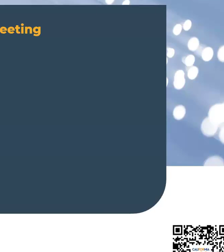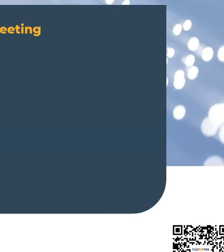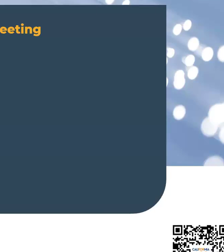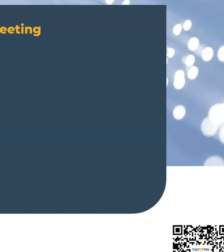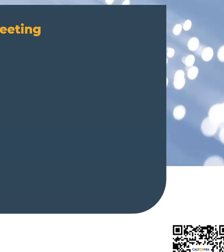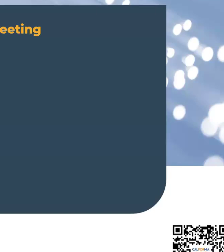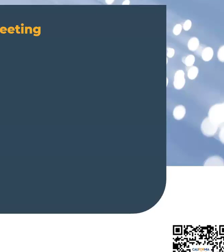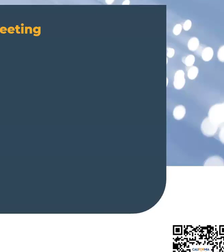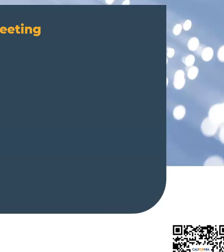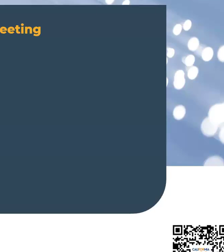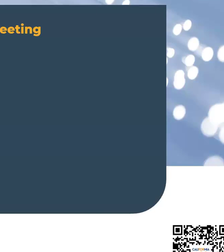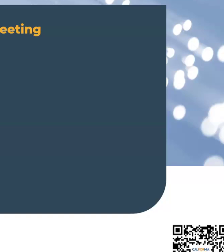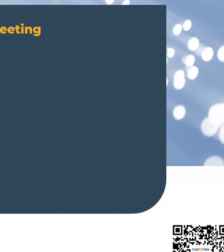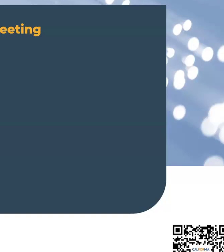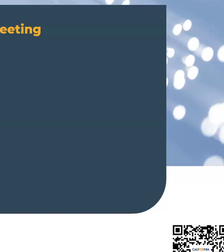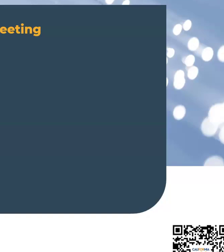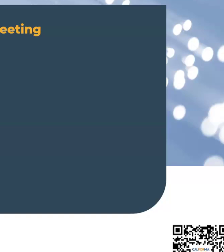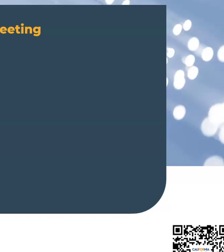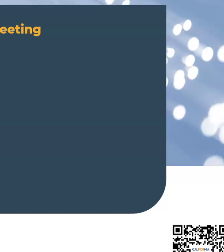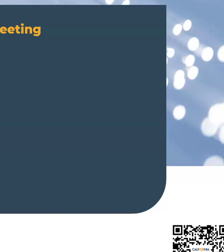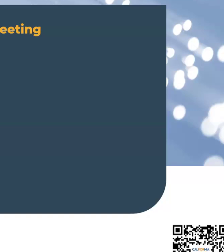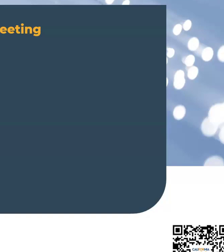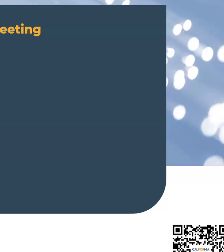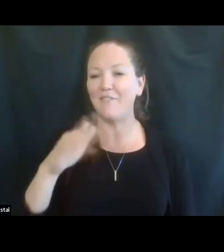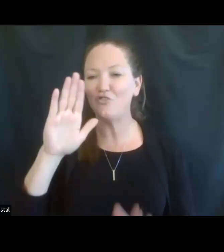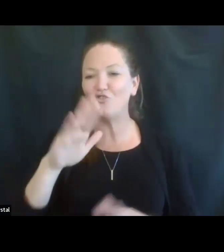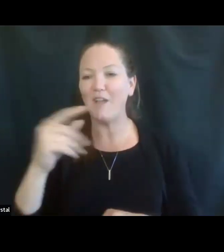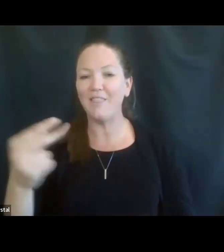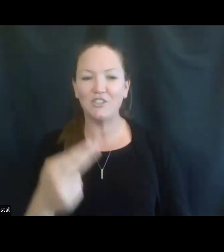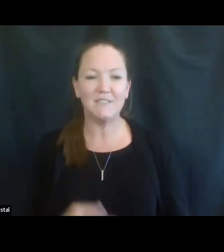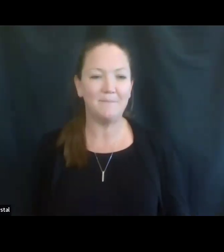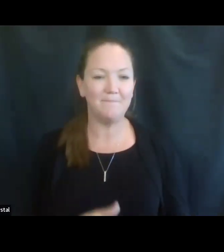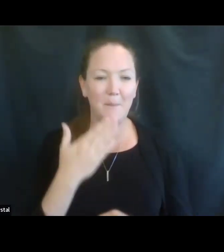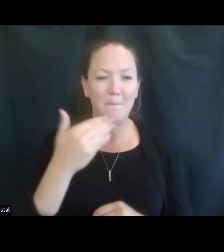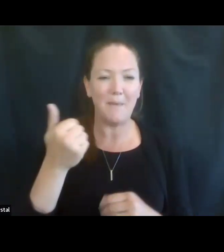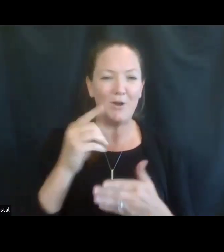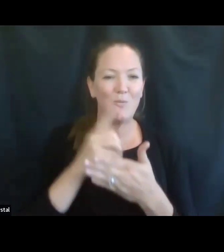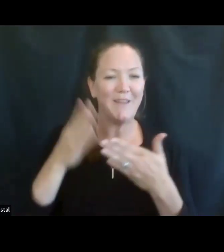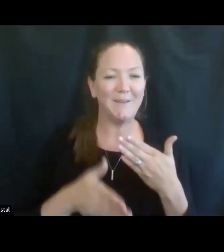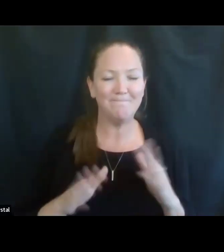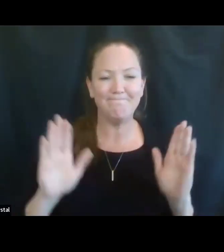your engagement. So thank you so much. Have a great Thursday and even better weekend.